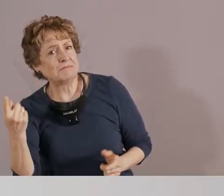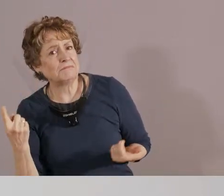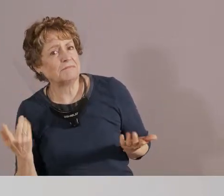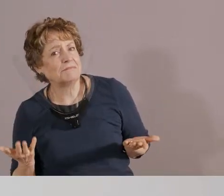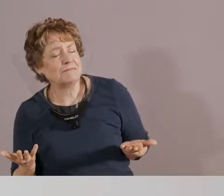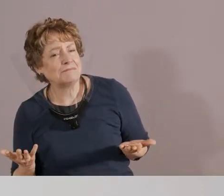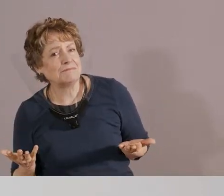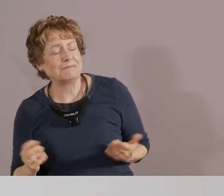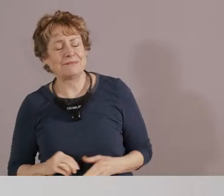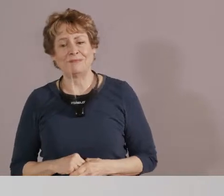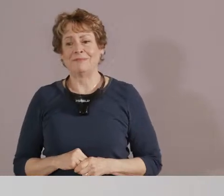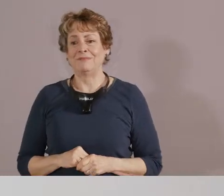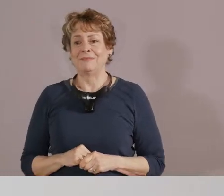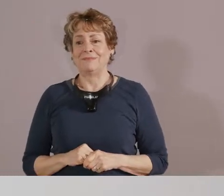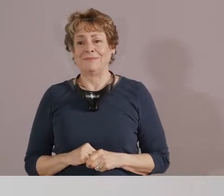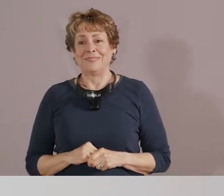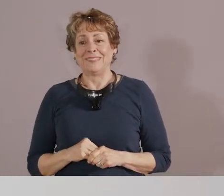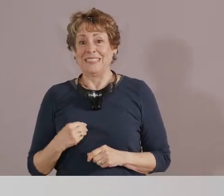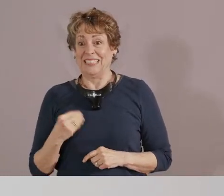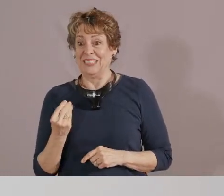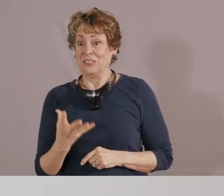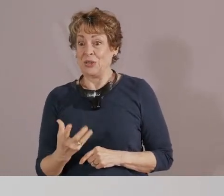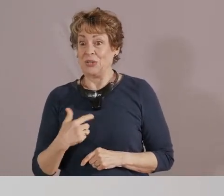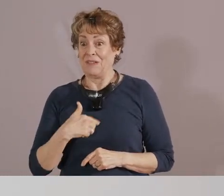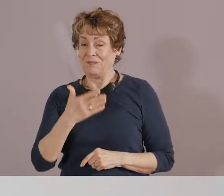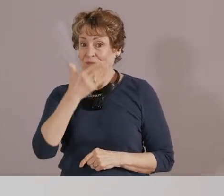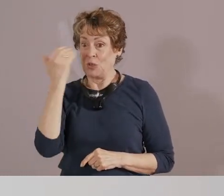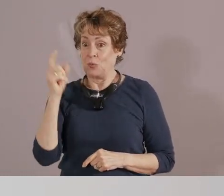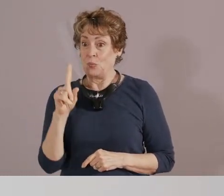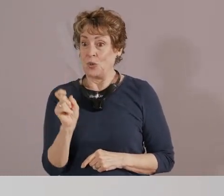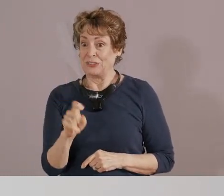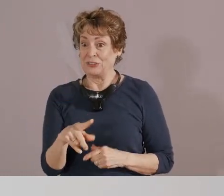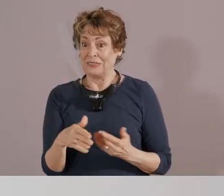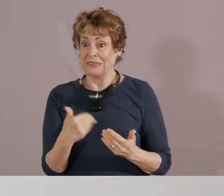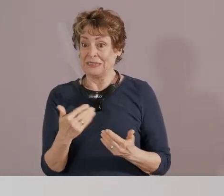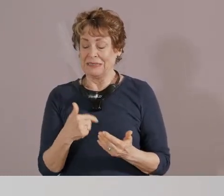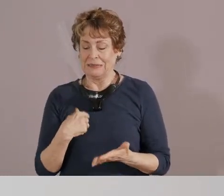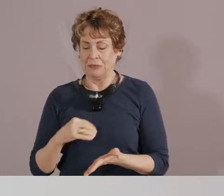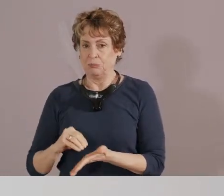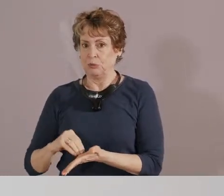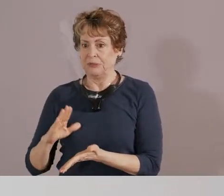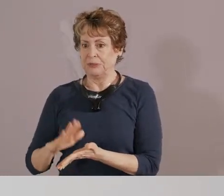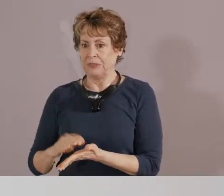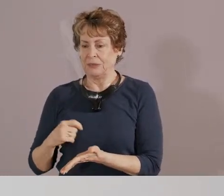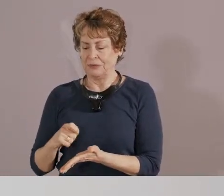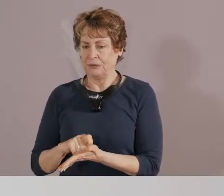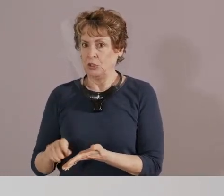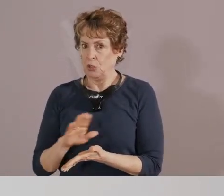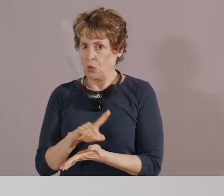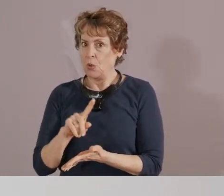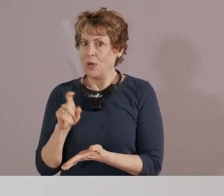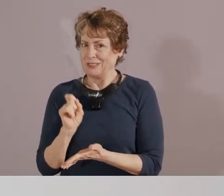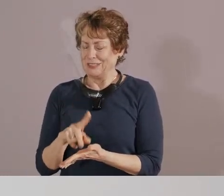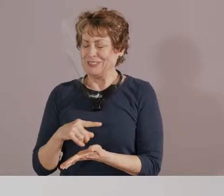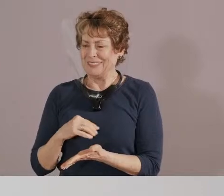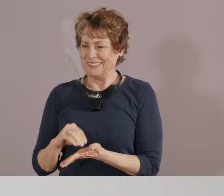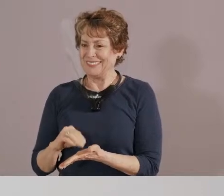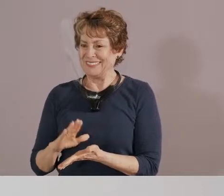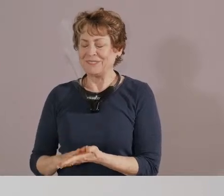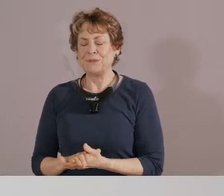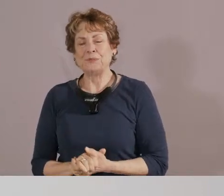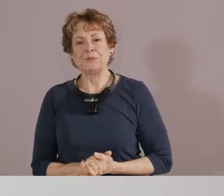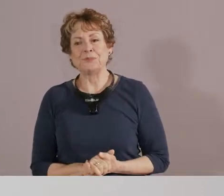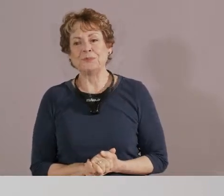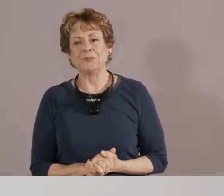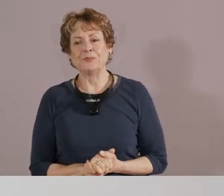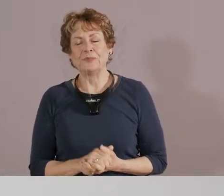I forget questions very easily, so I'm just writing them down. So looking back at the past year, it's, I think